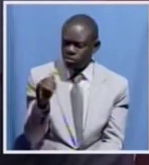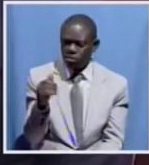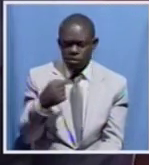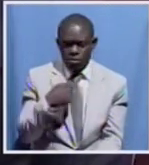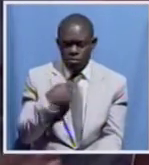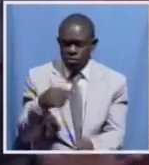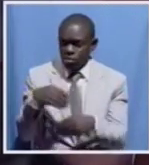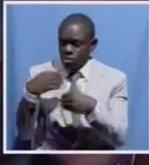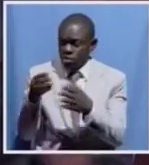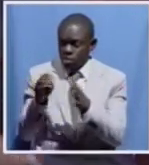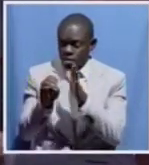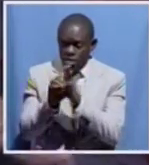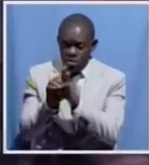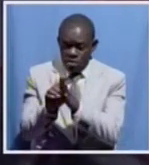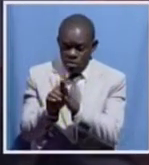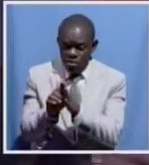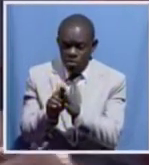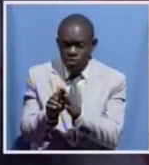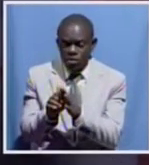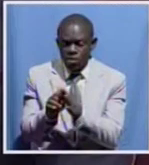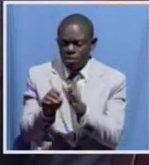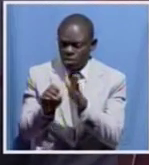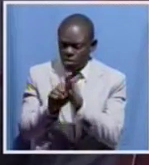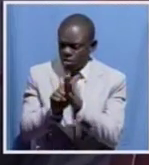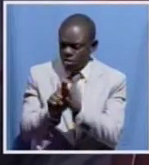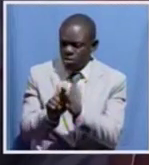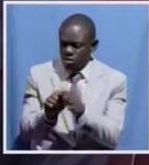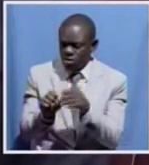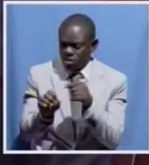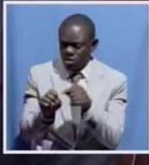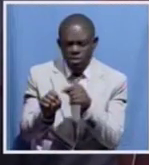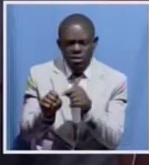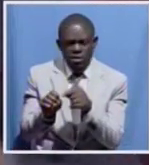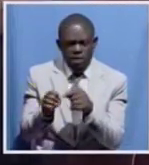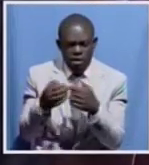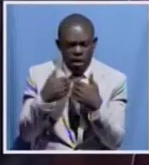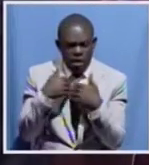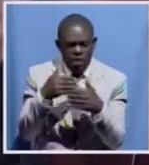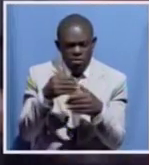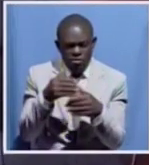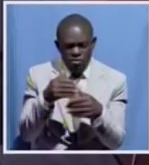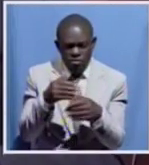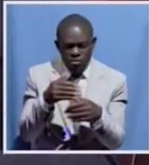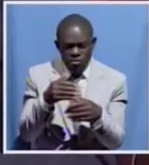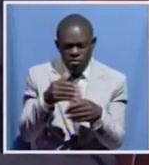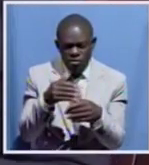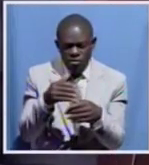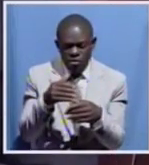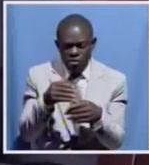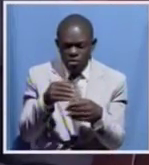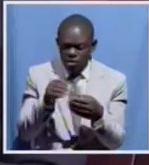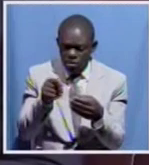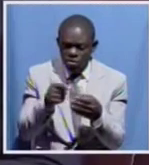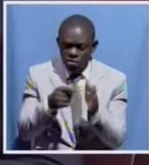an example that appears purely malignant or even harmless. Look at the number